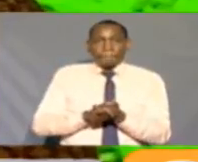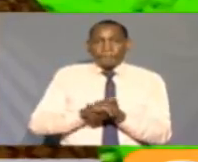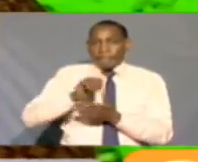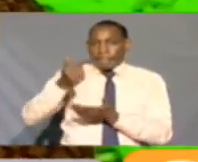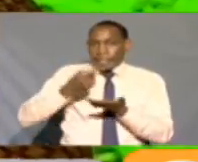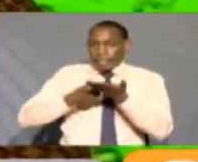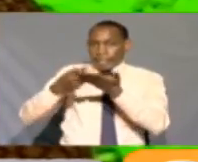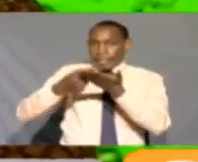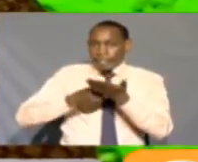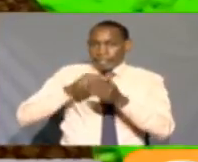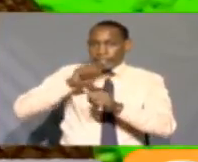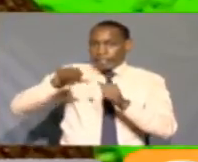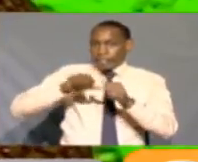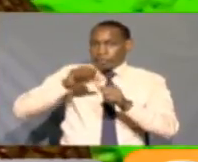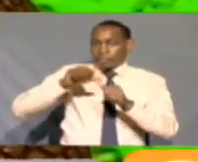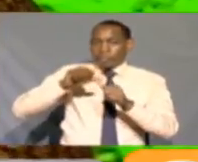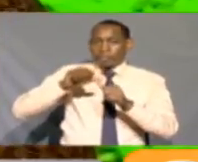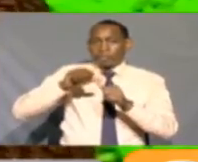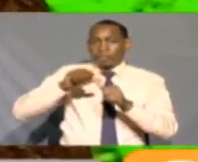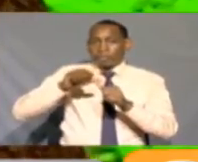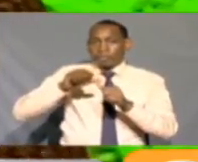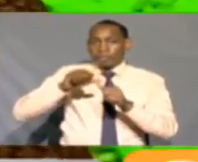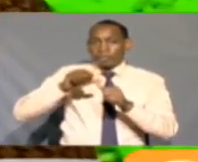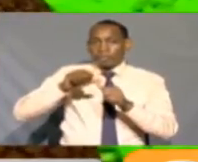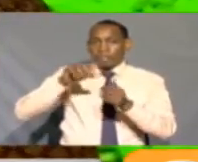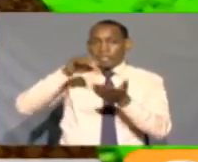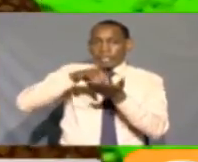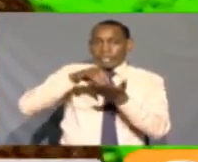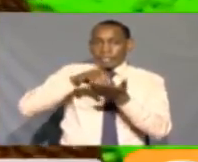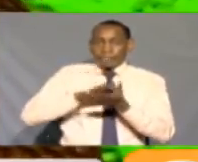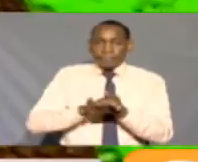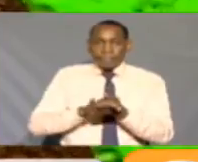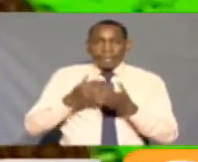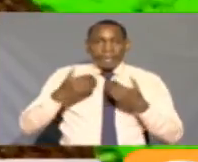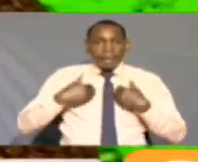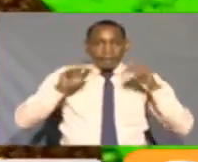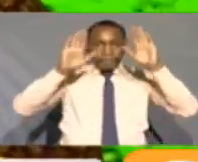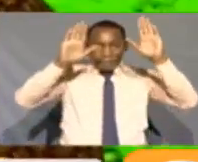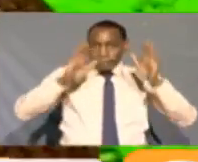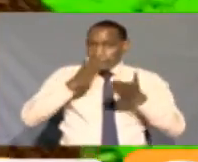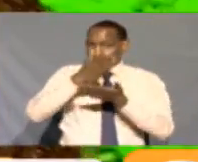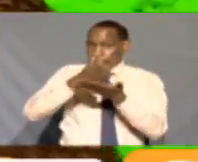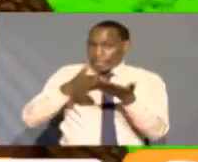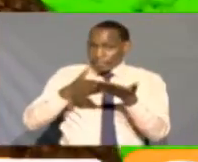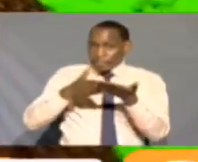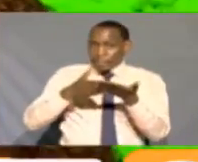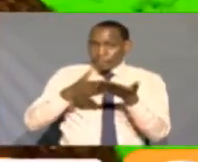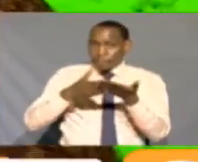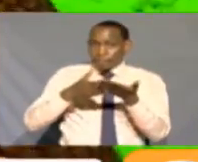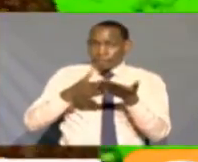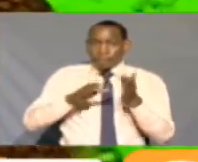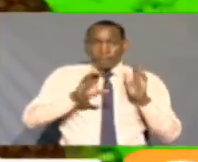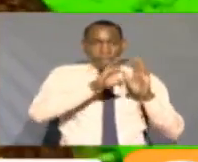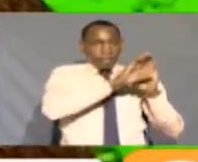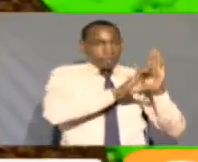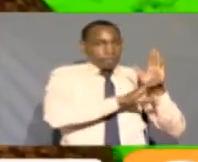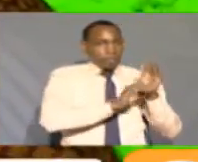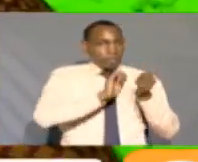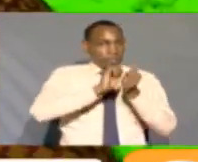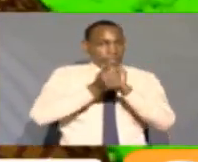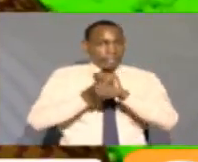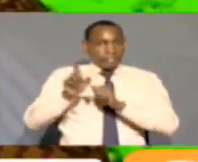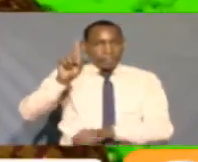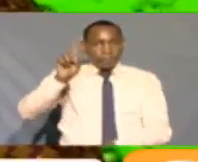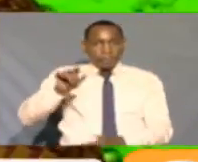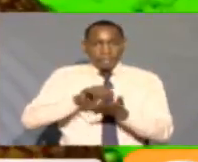the discussion around Punguza Mzigo, there is an important element in that referendum